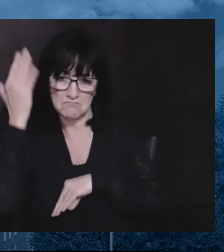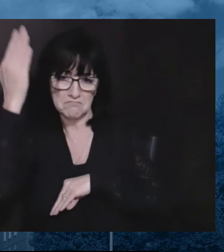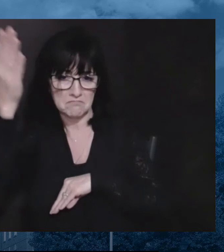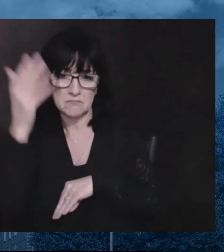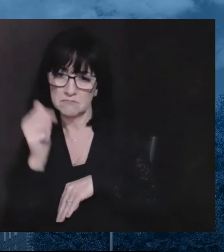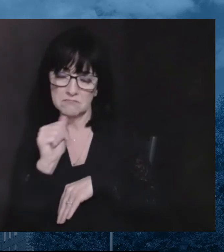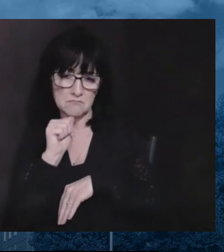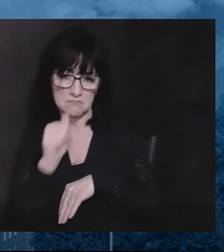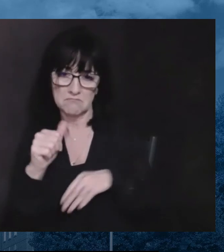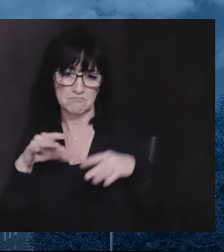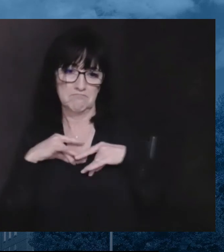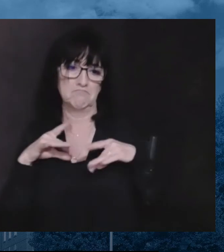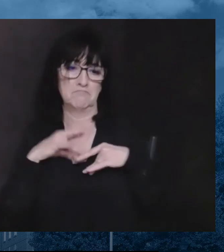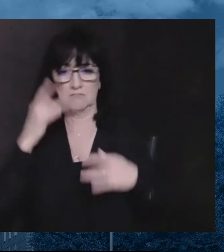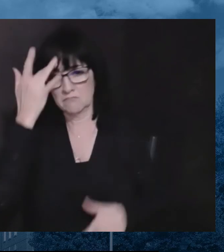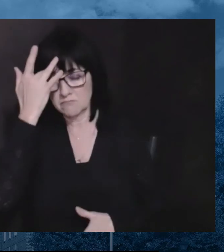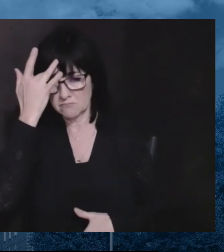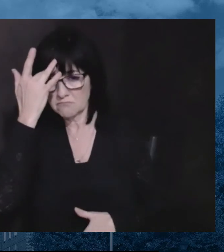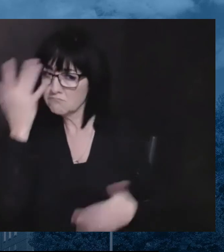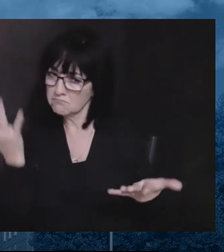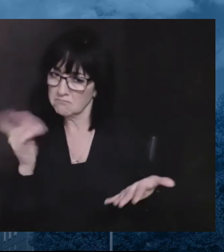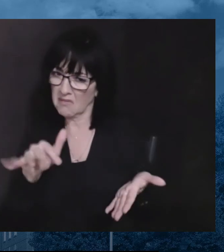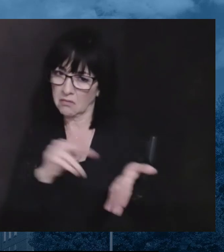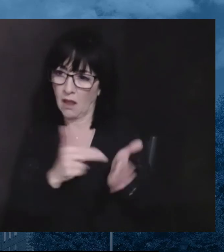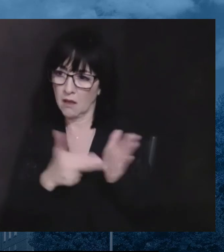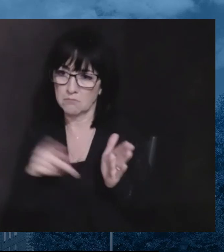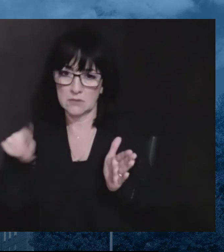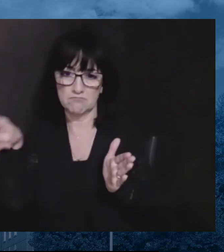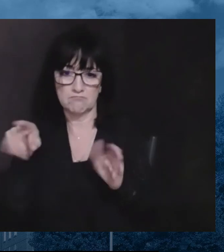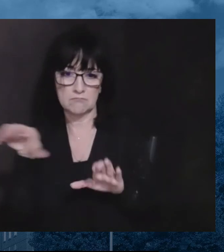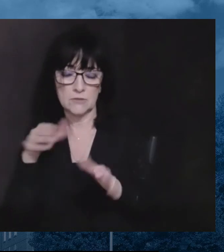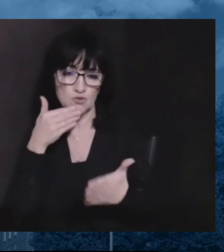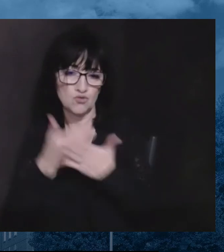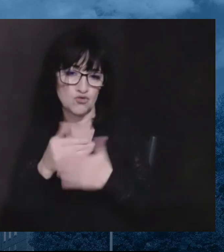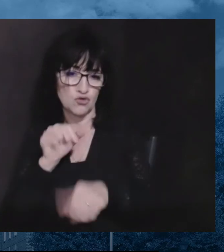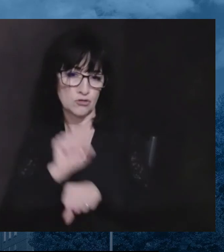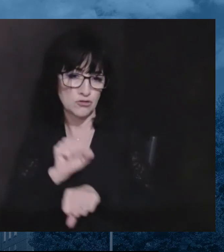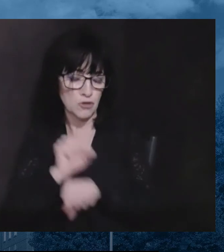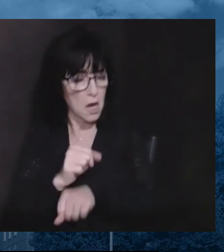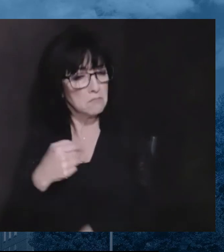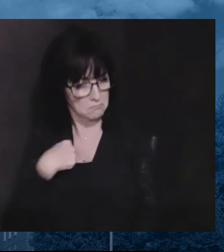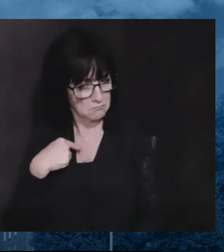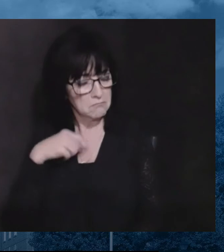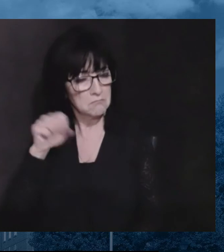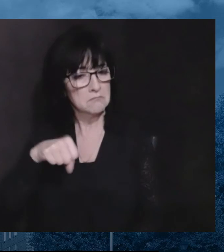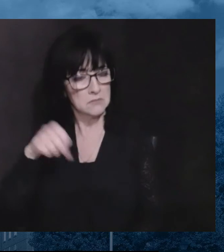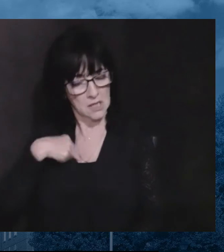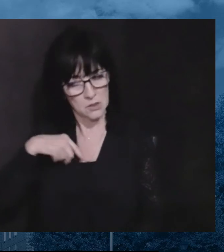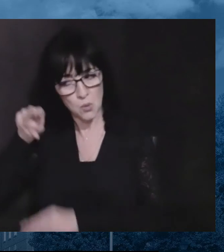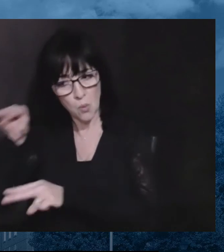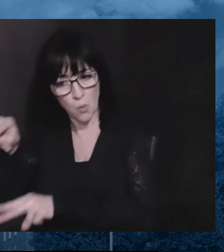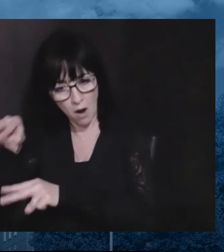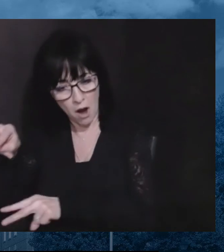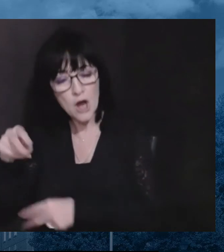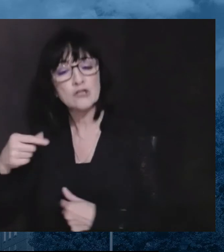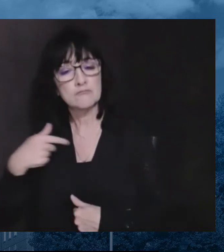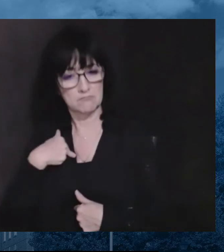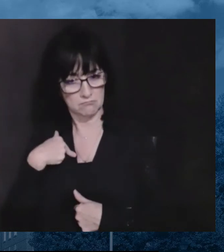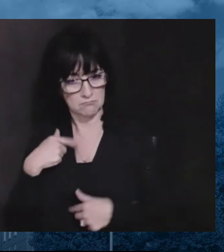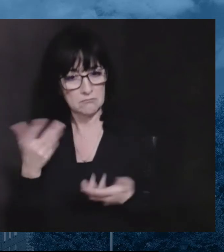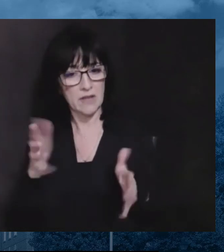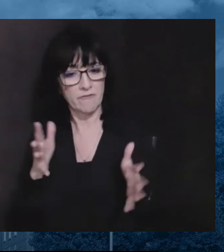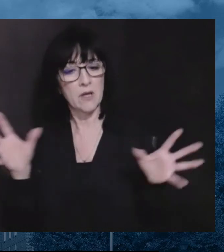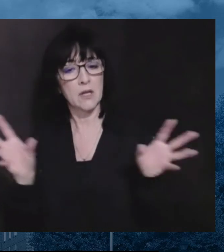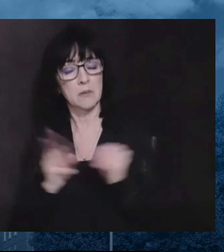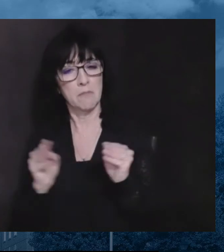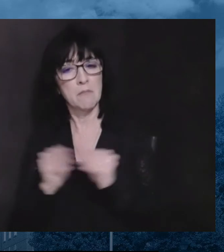very attentive to what's happening there. I've met with civil rights groups around a number of ideas